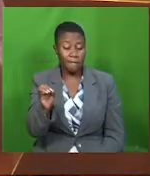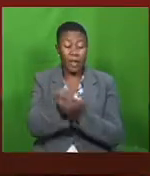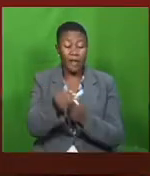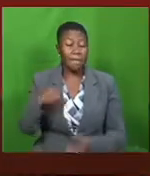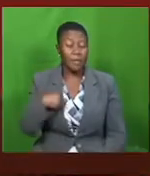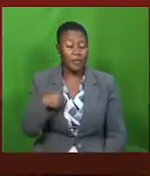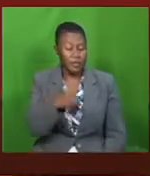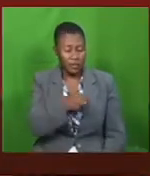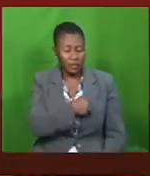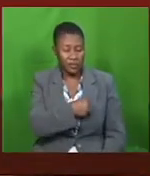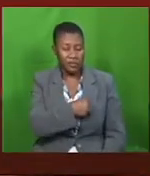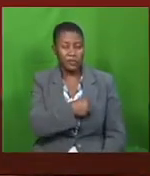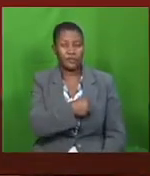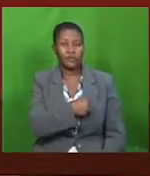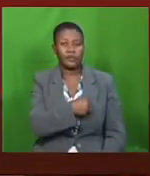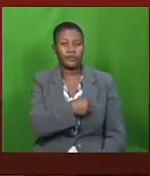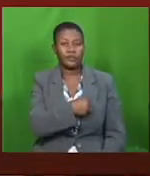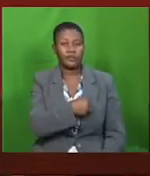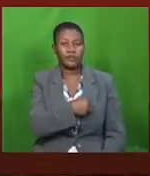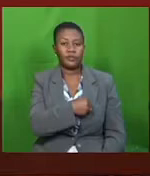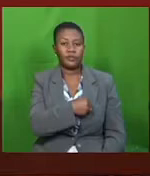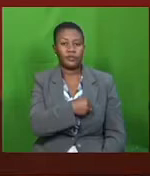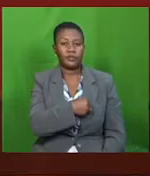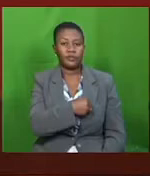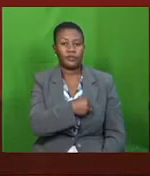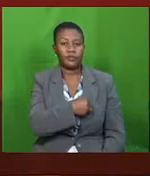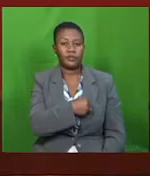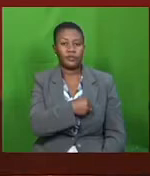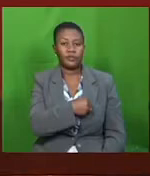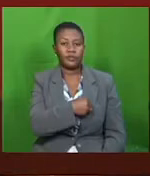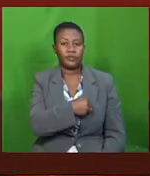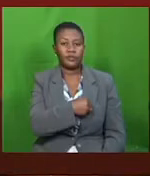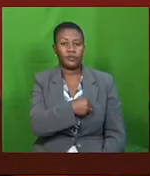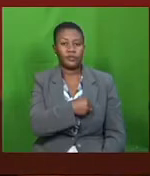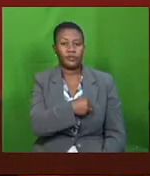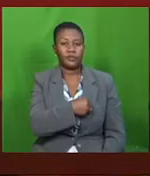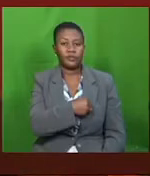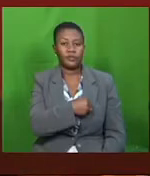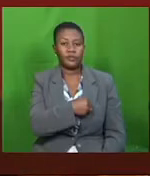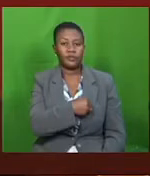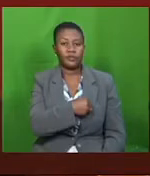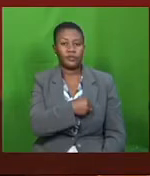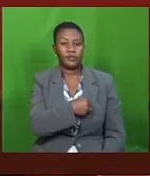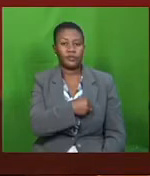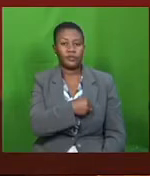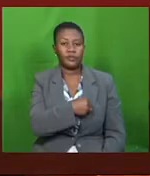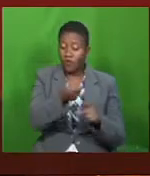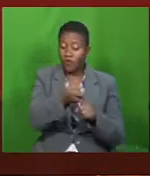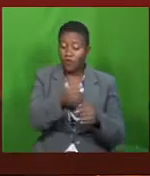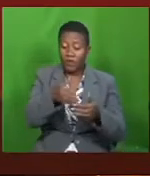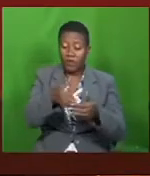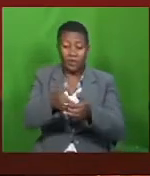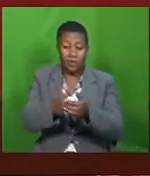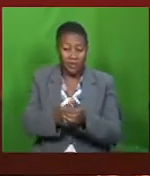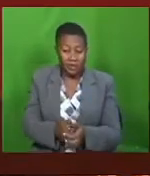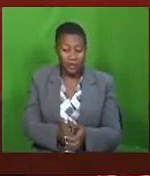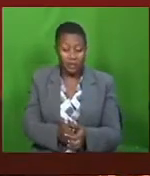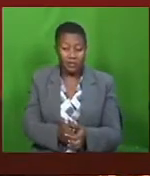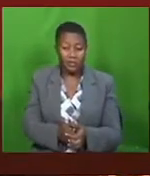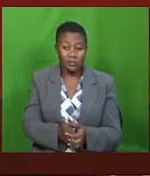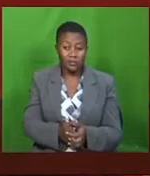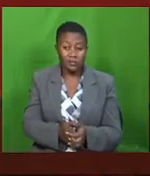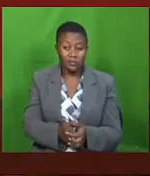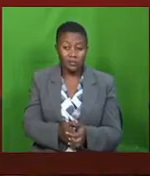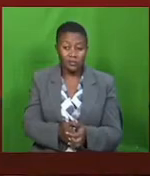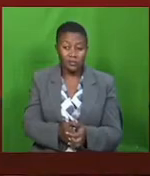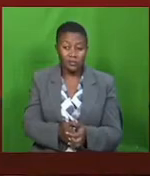finance committee and the health committee yeah committee mi yedu na ye kan bom yeah no mo be ye sa djuma no o mo be ko